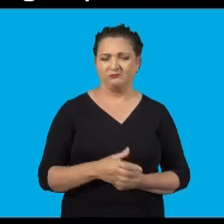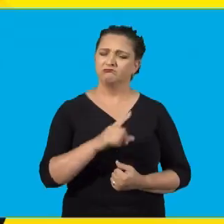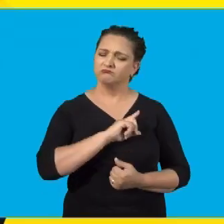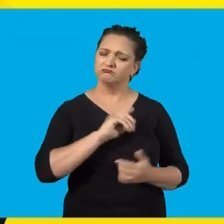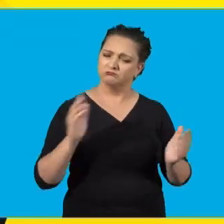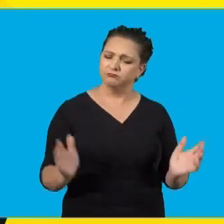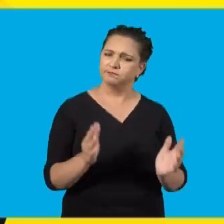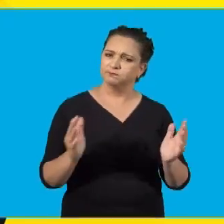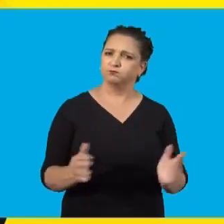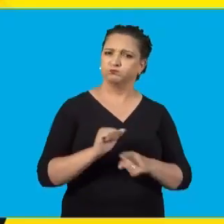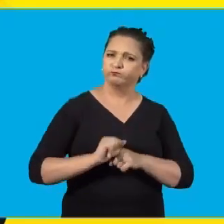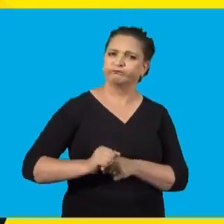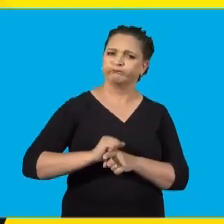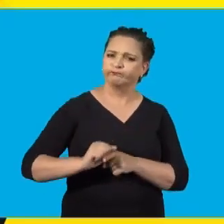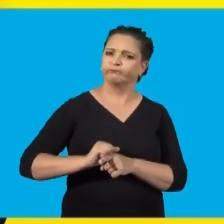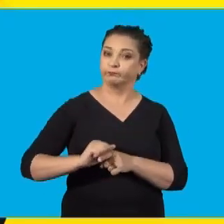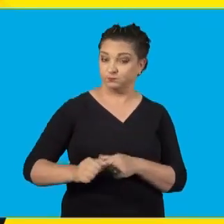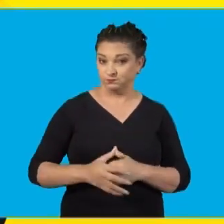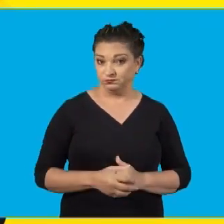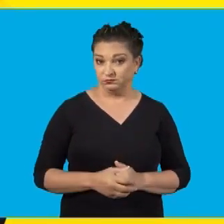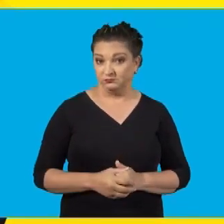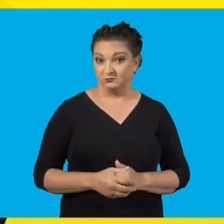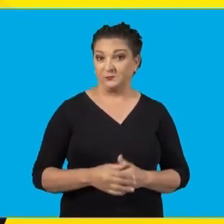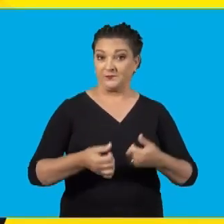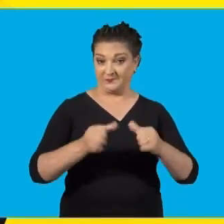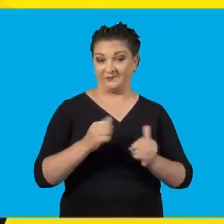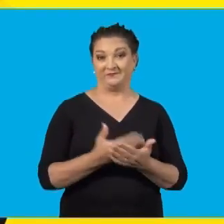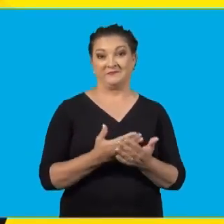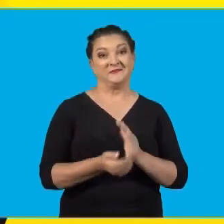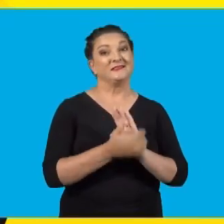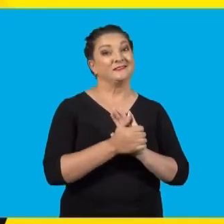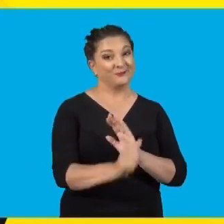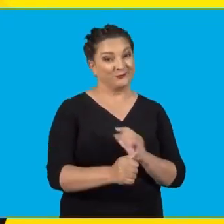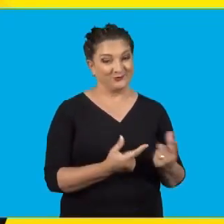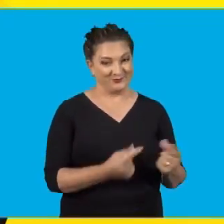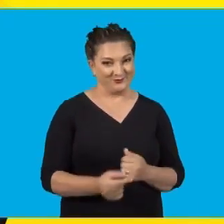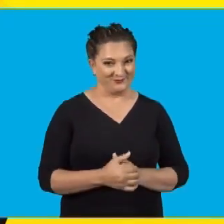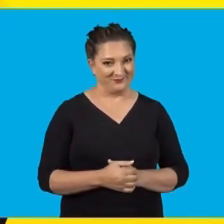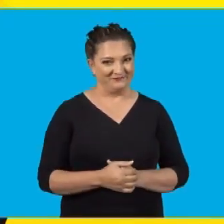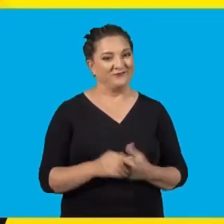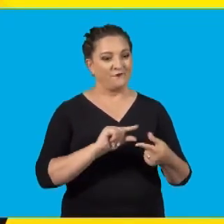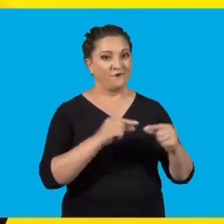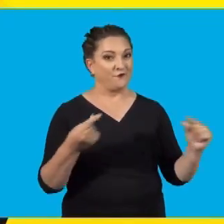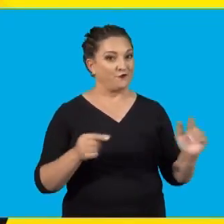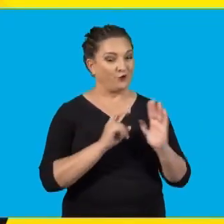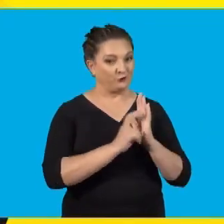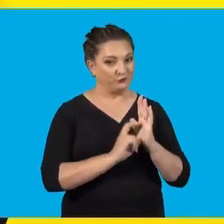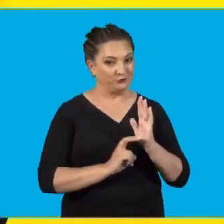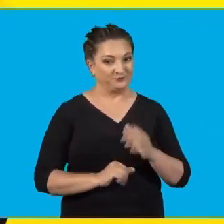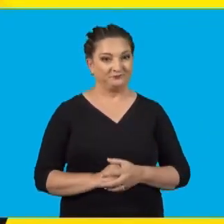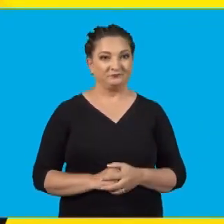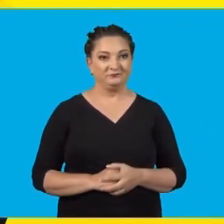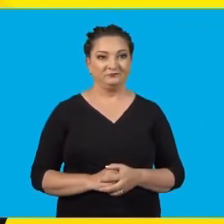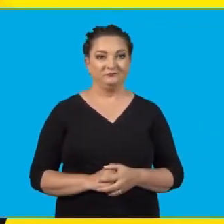are encouraging you to practice, practice, practice so that you hone that skill for your grammar rules, okay? What